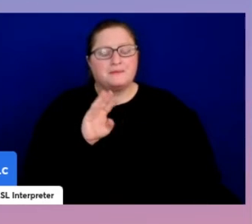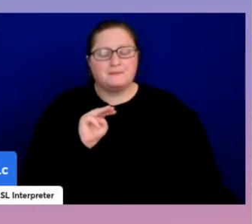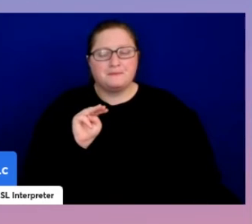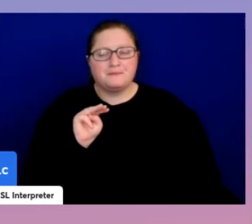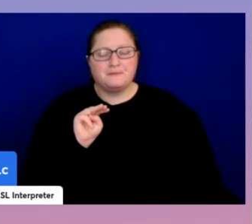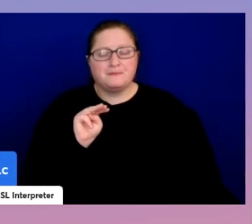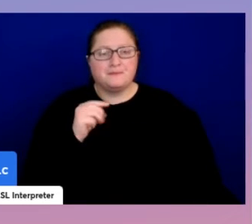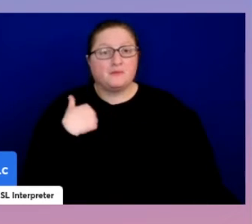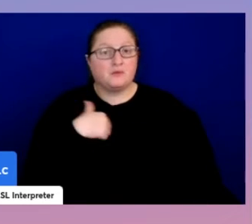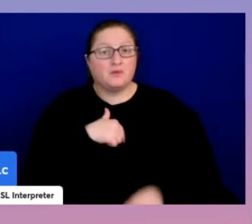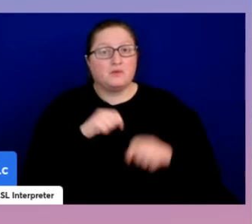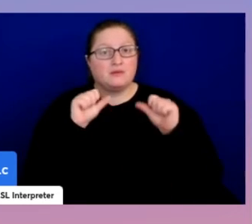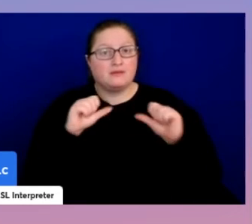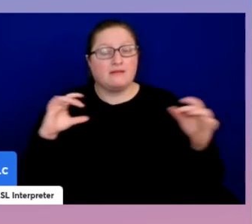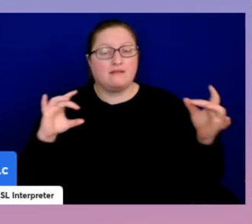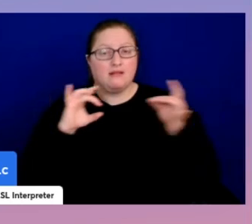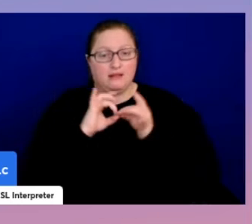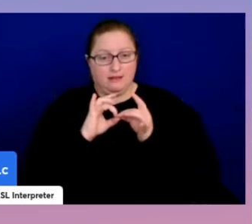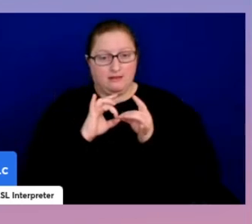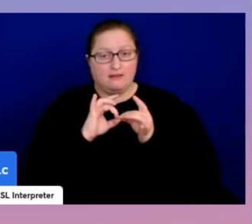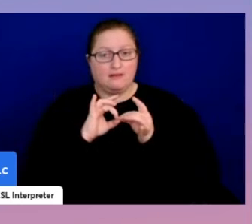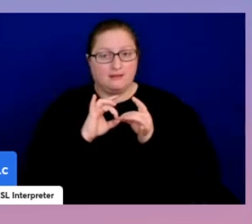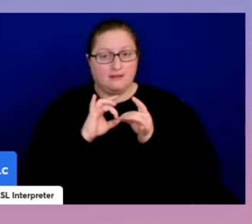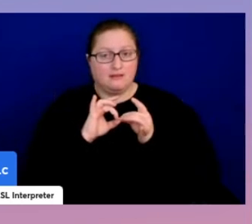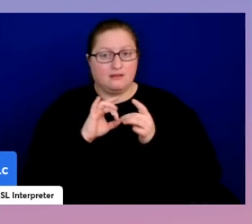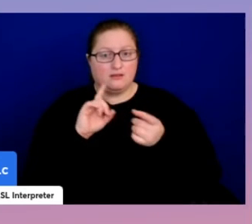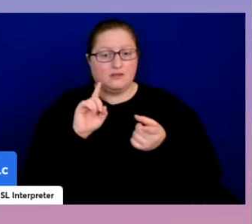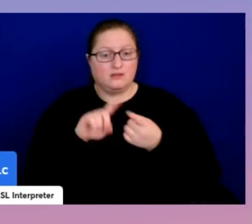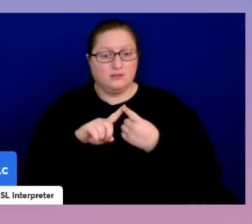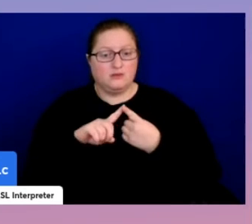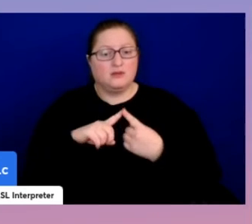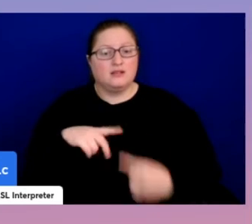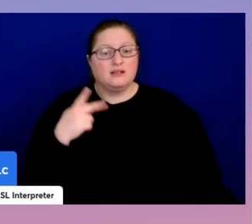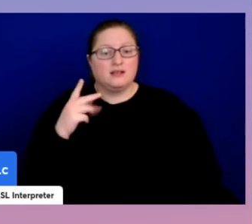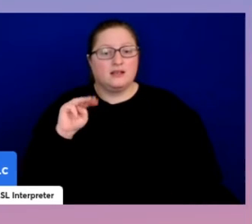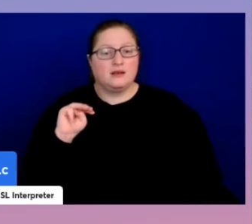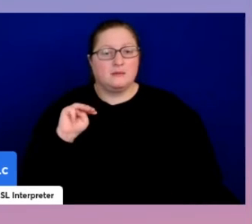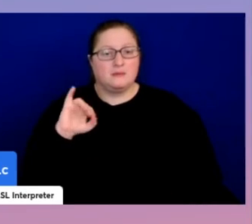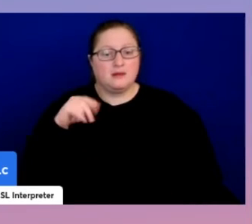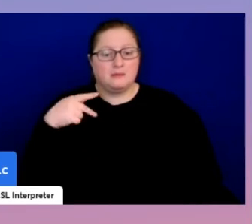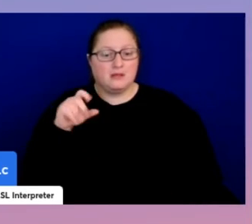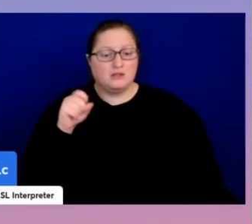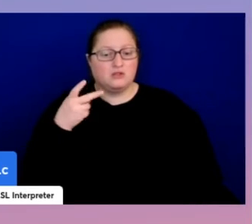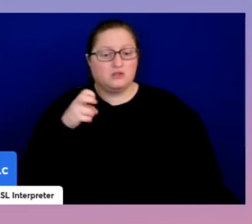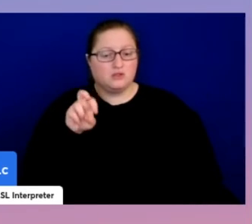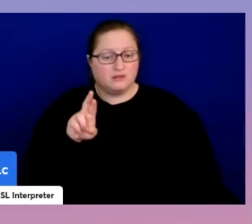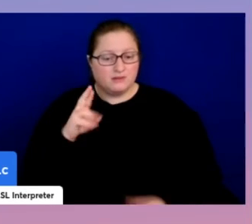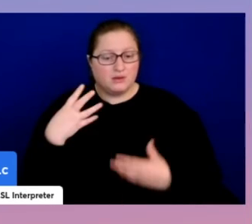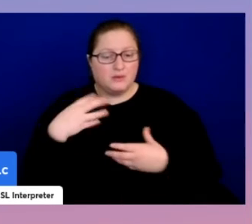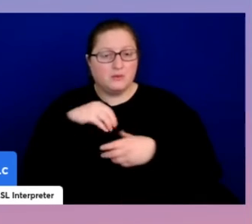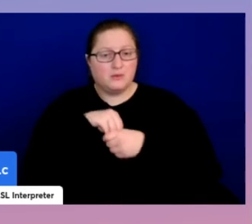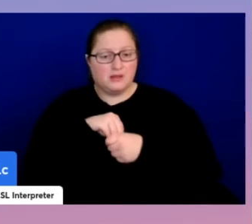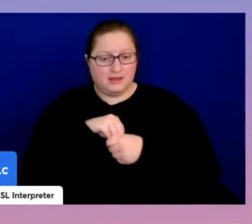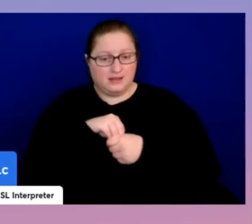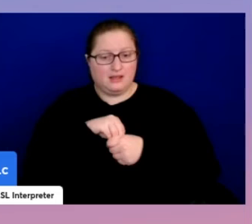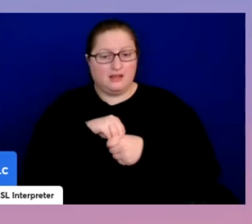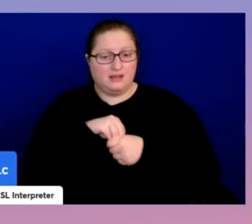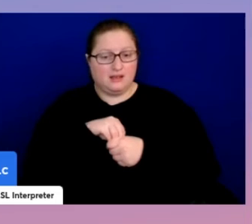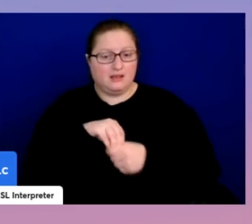we can link to the KMIP server inside HCP